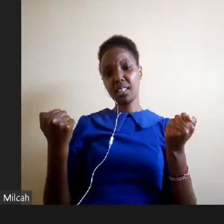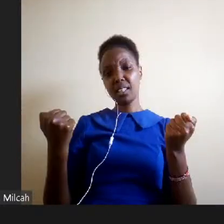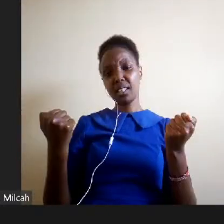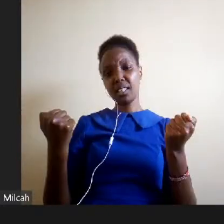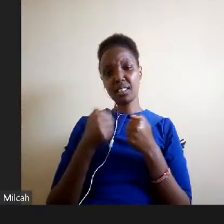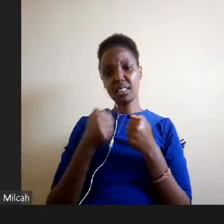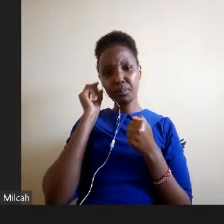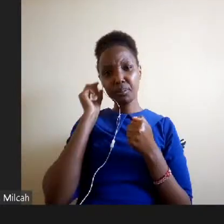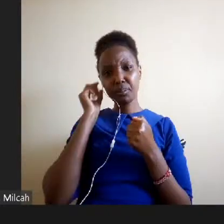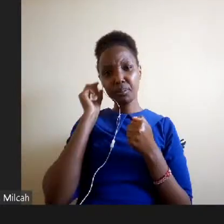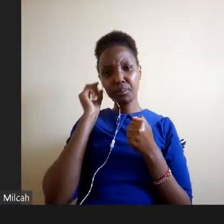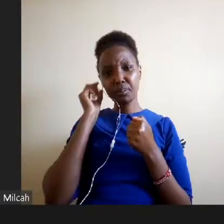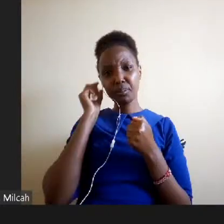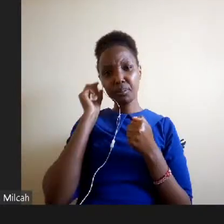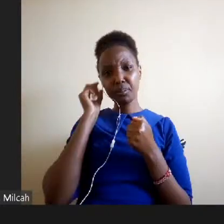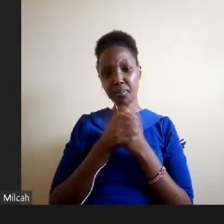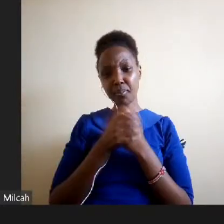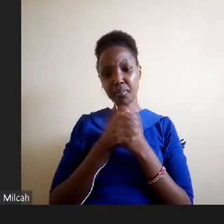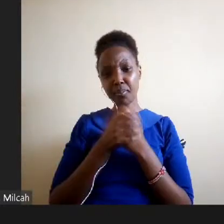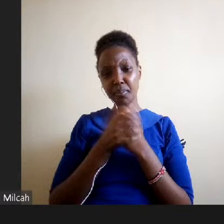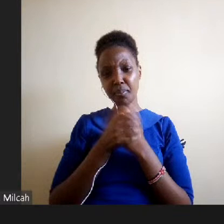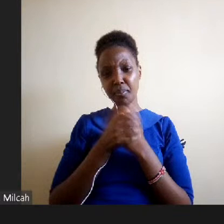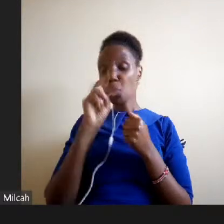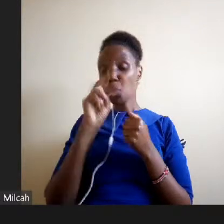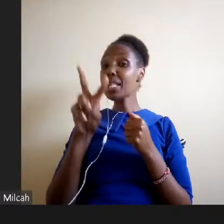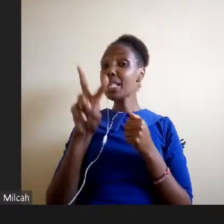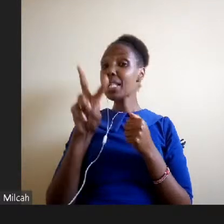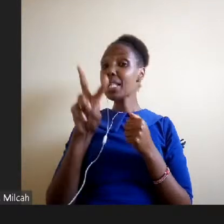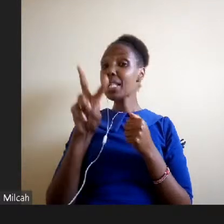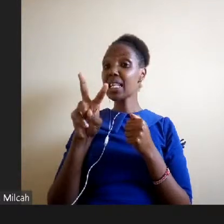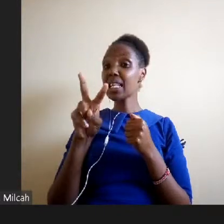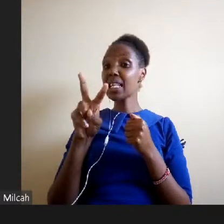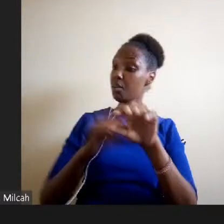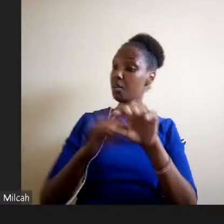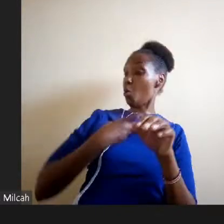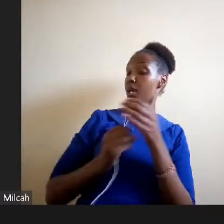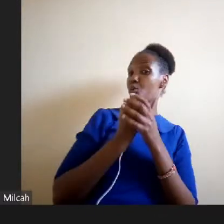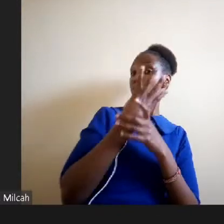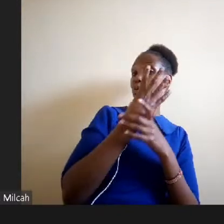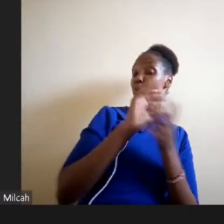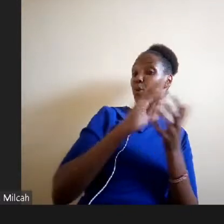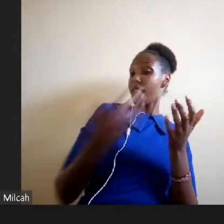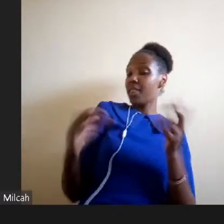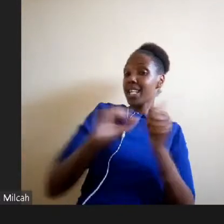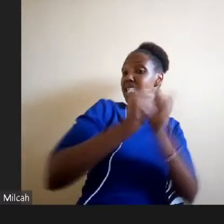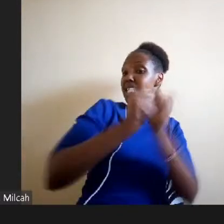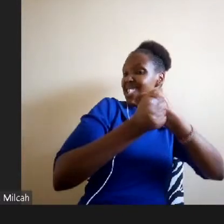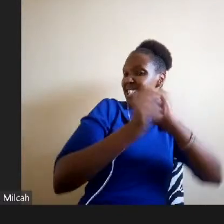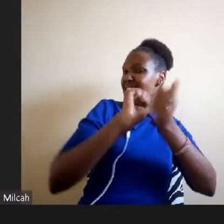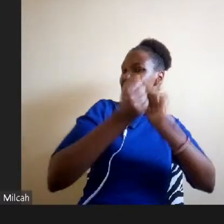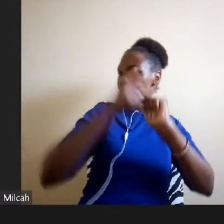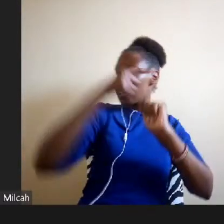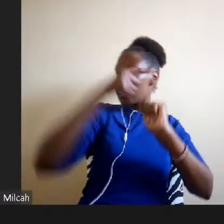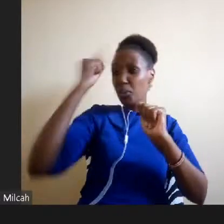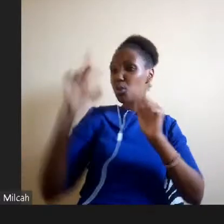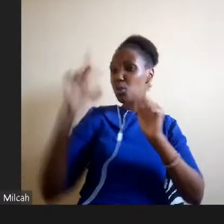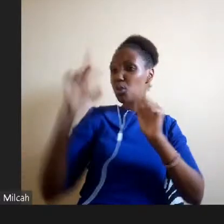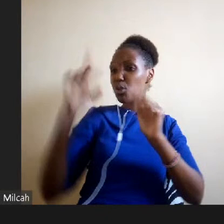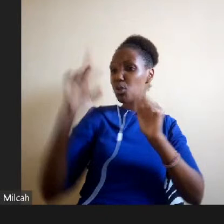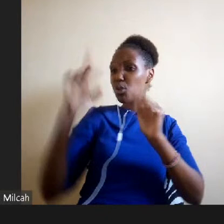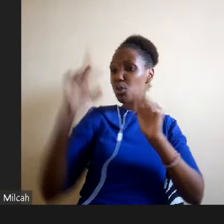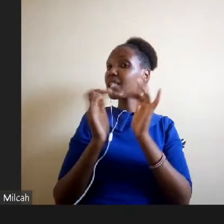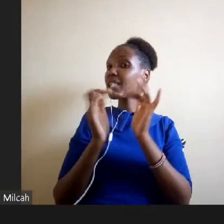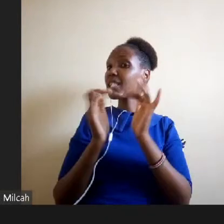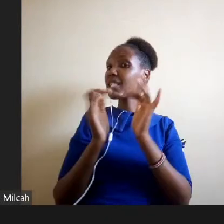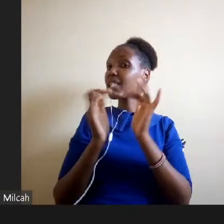actually see from where we were when we were growing up, things have actually really changed. They have evolved, and we're able to see now more and